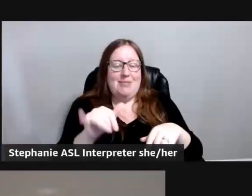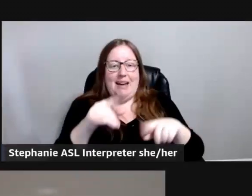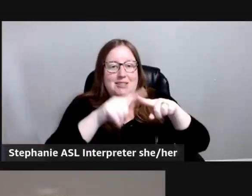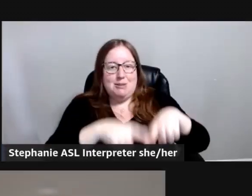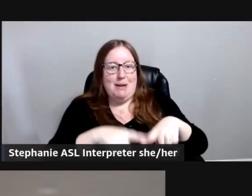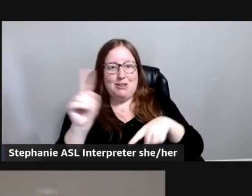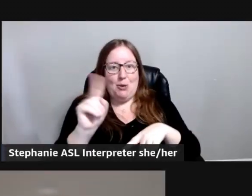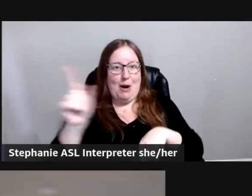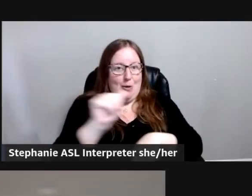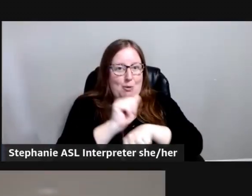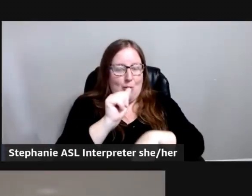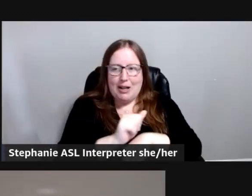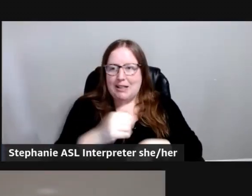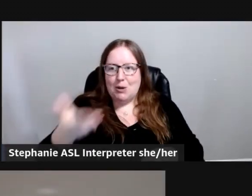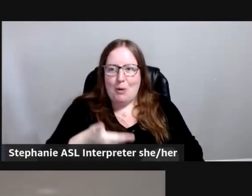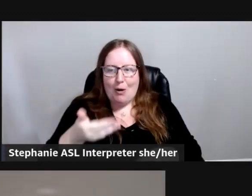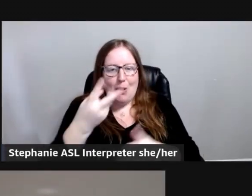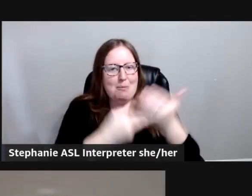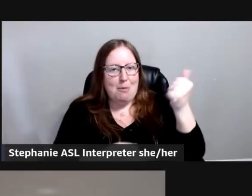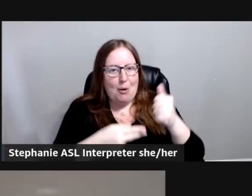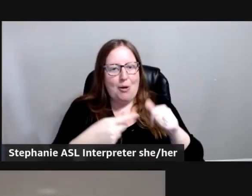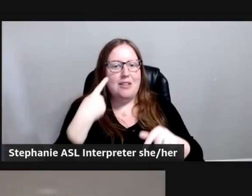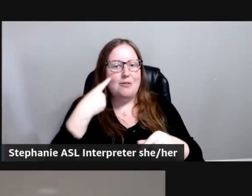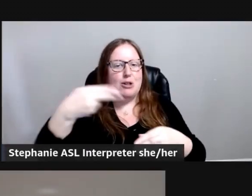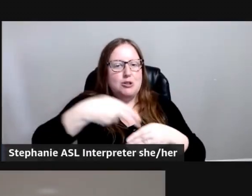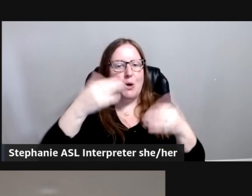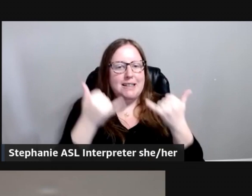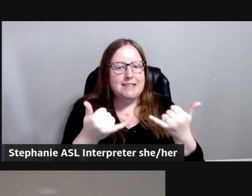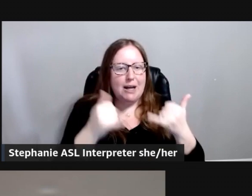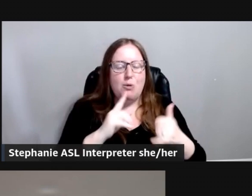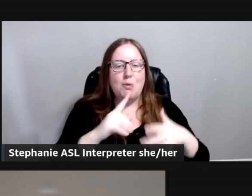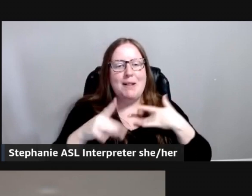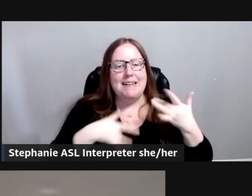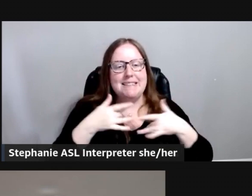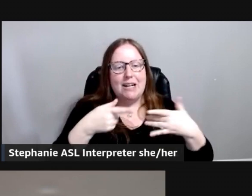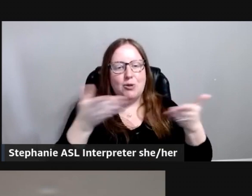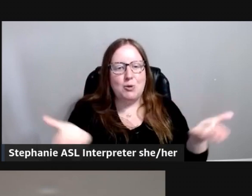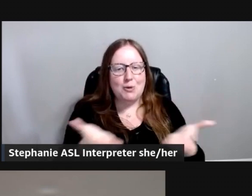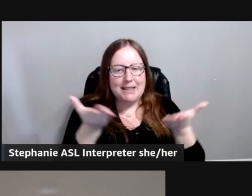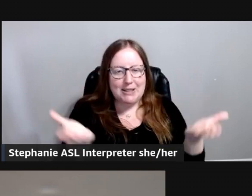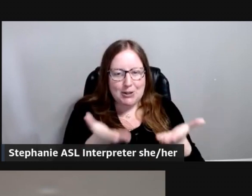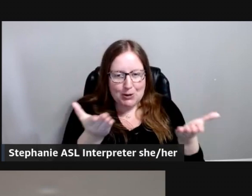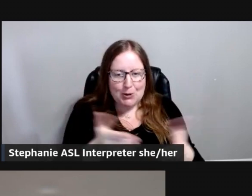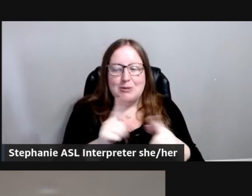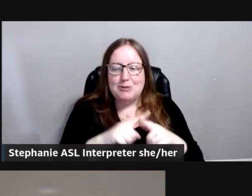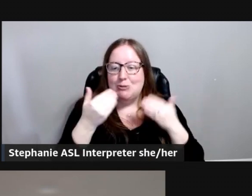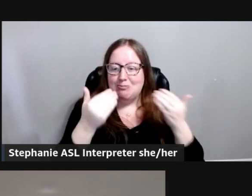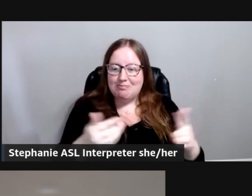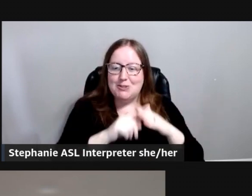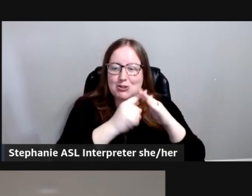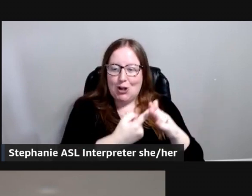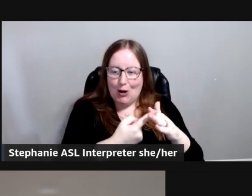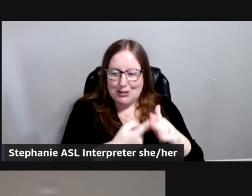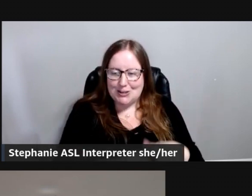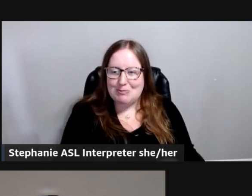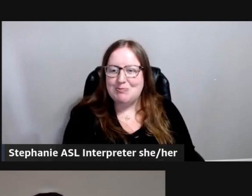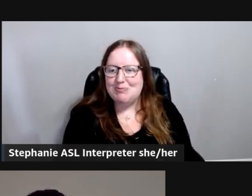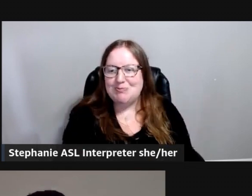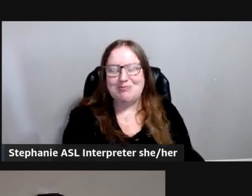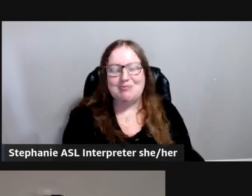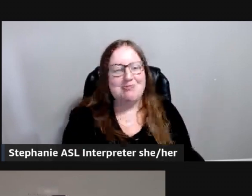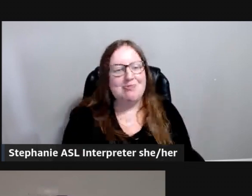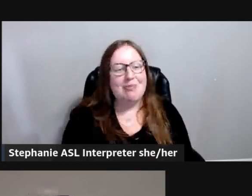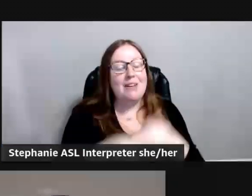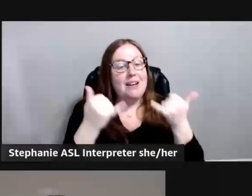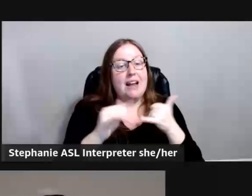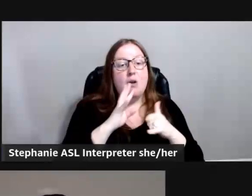welcome to both of you for joining Kyle and I today here. We're pretty excited here to get started. Thank you. Now we're